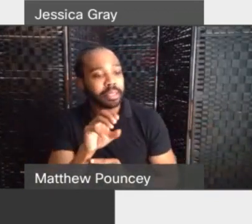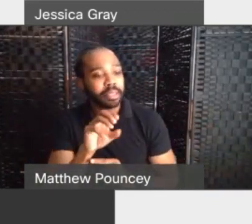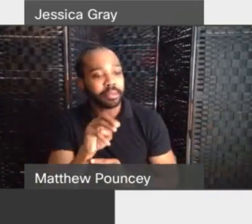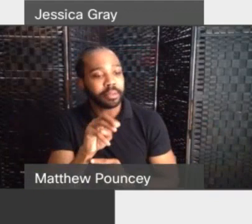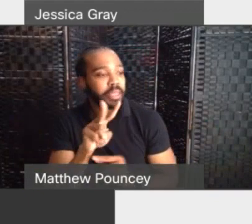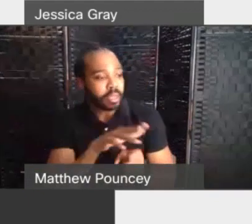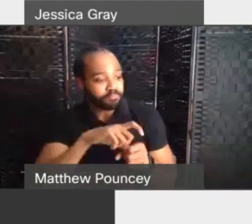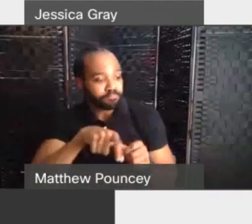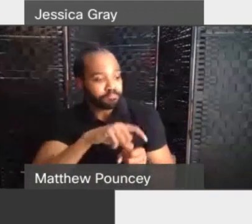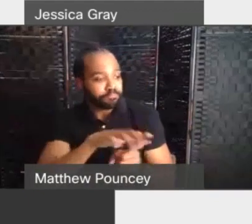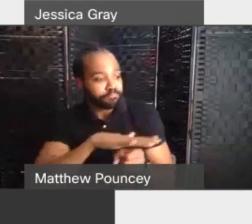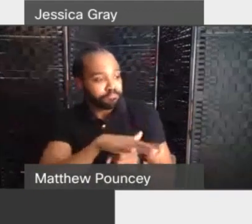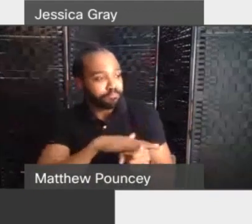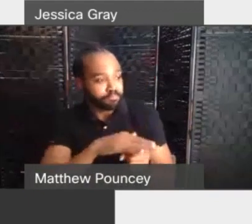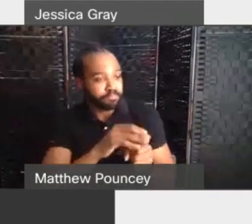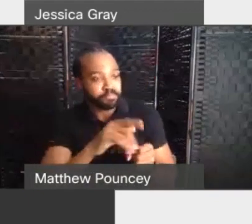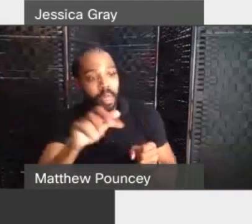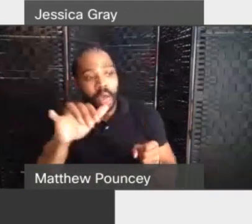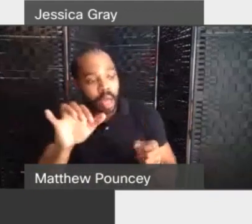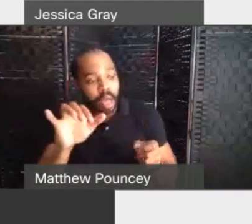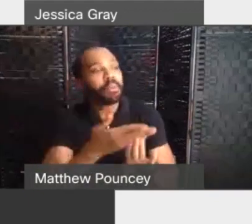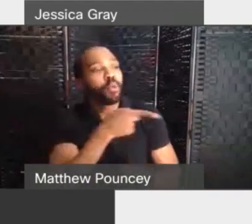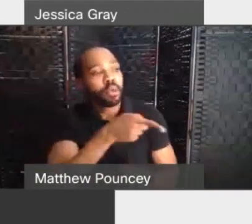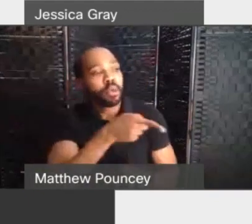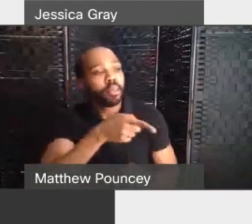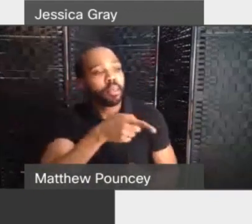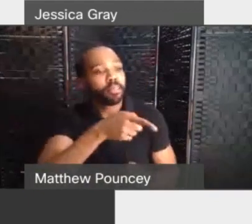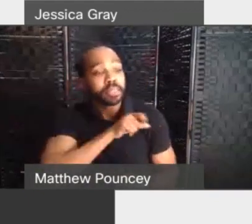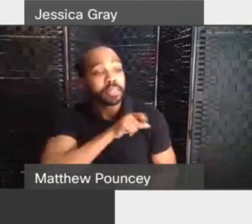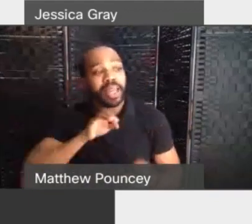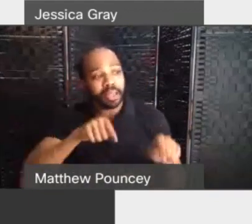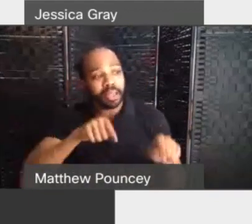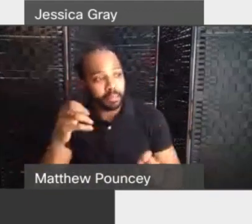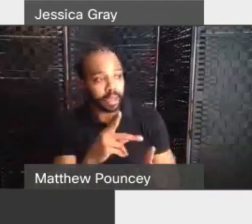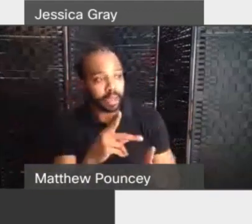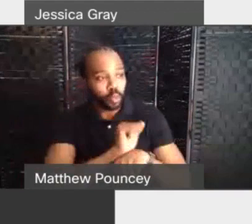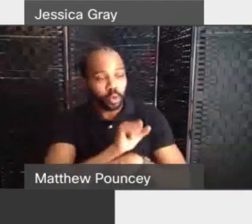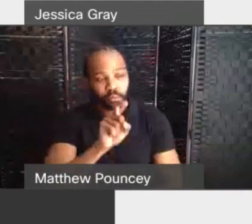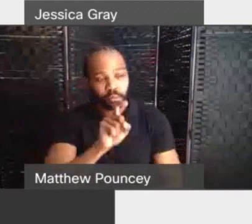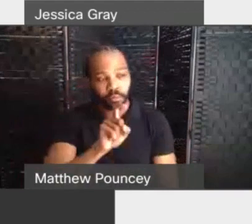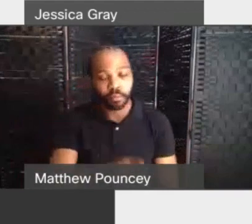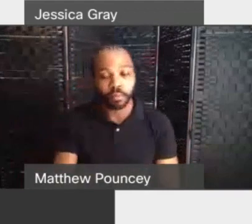prior to them being able to return to work? I